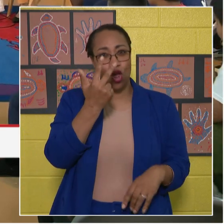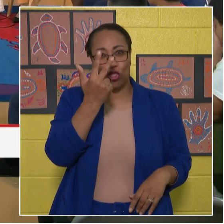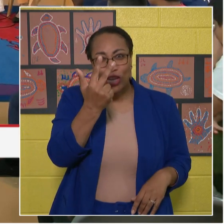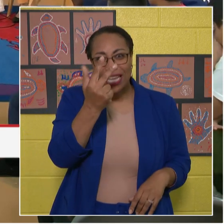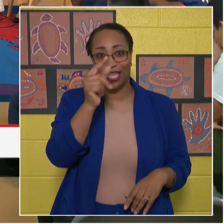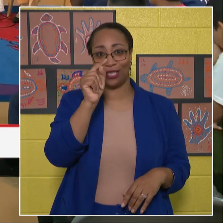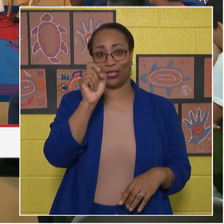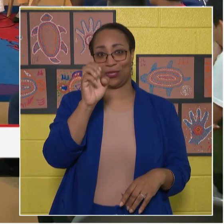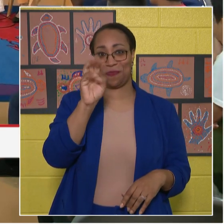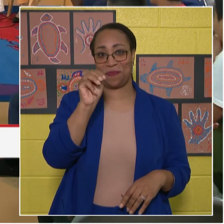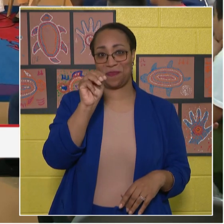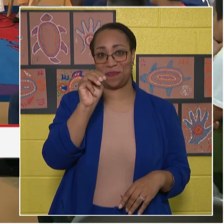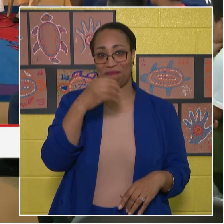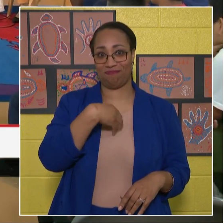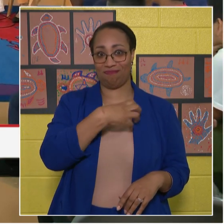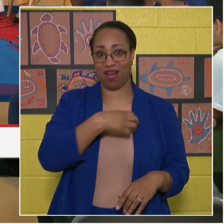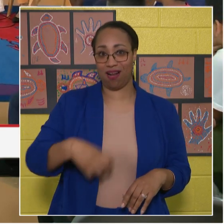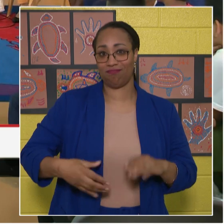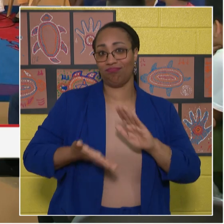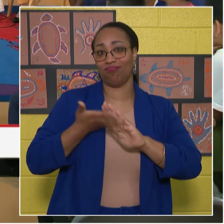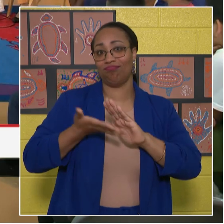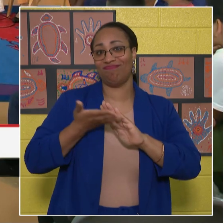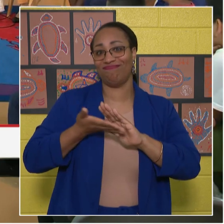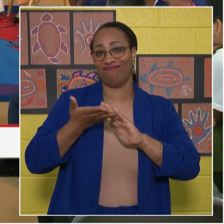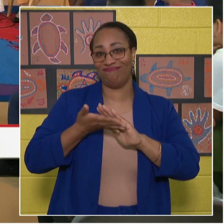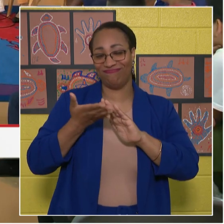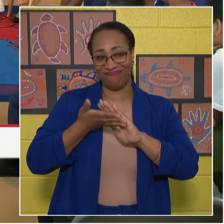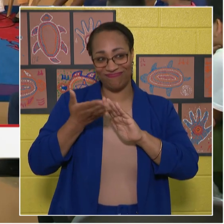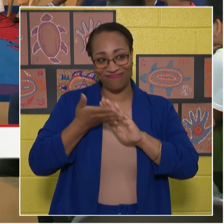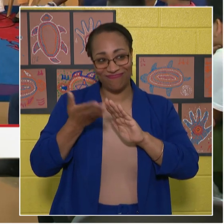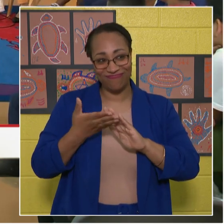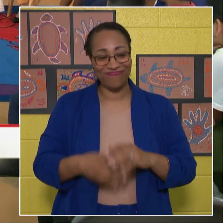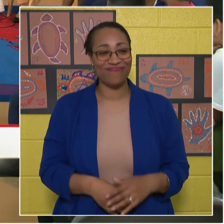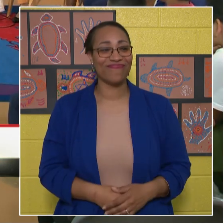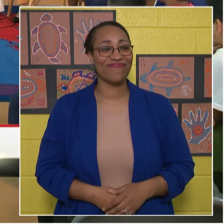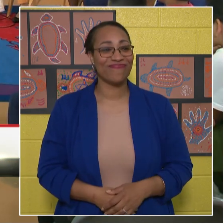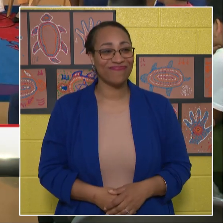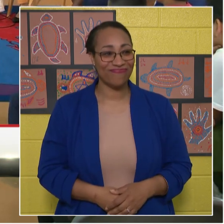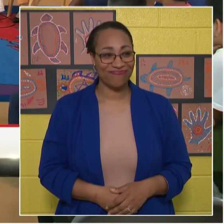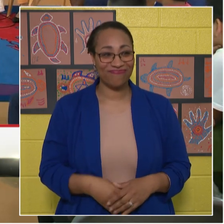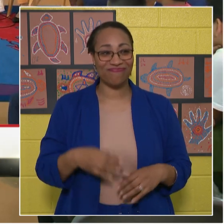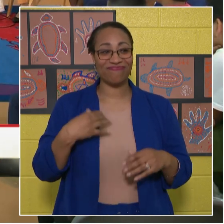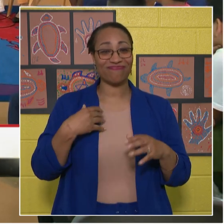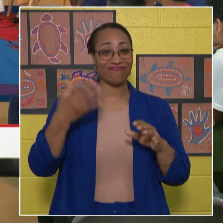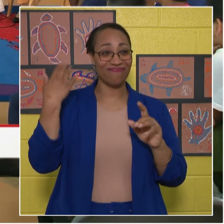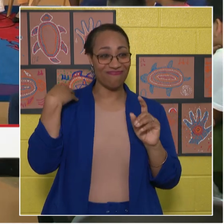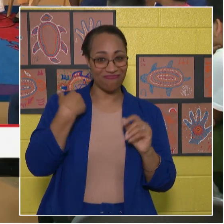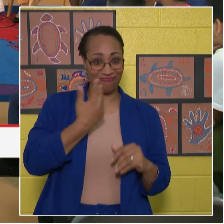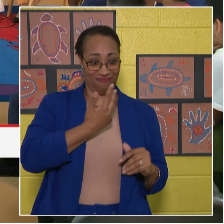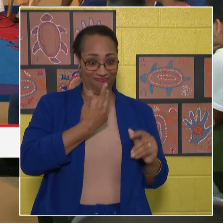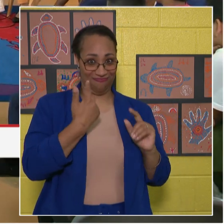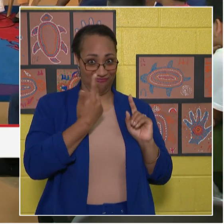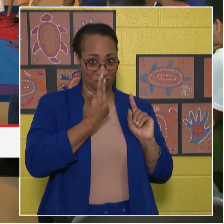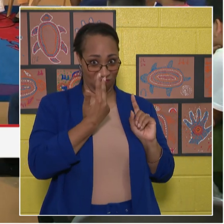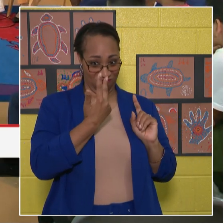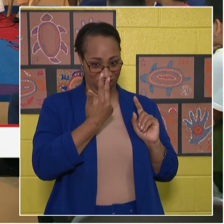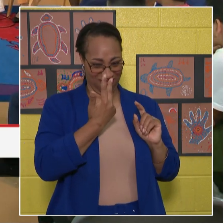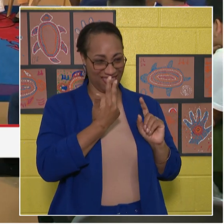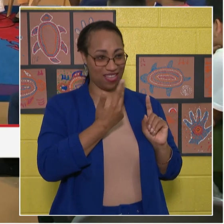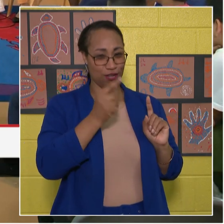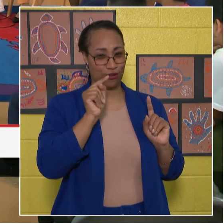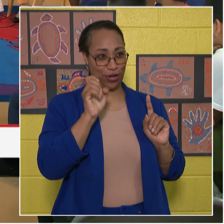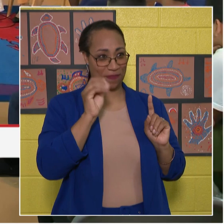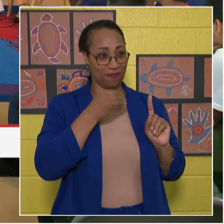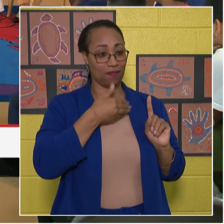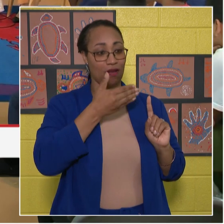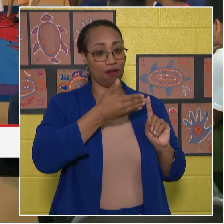was one mayor who served 3 consecutive terms like me, and then he served another term. And